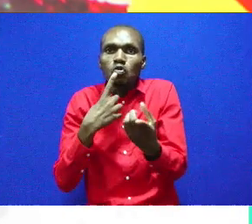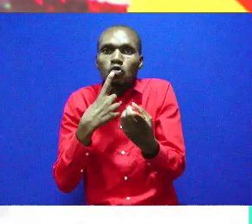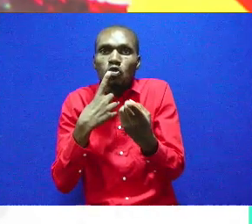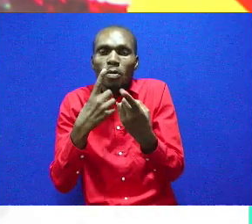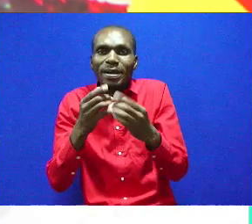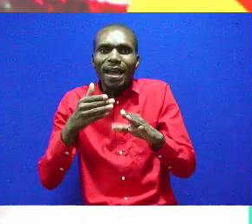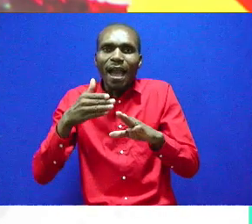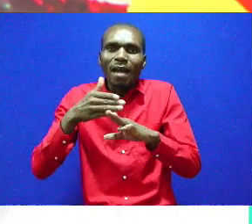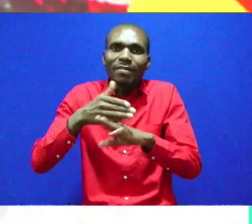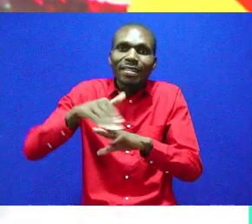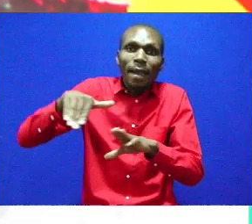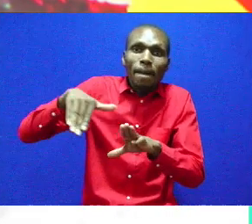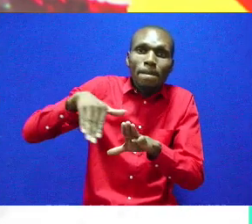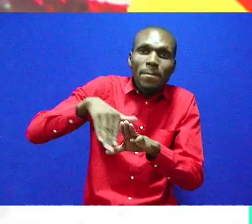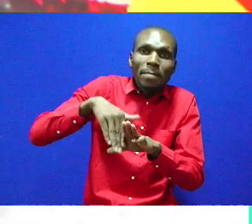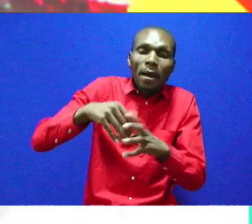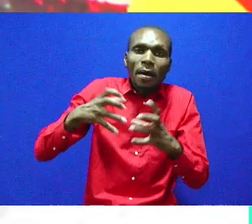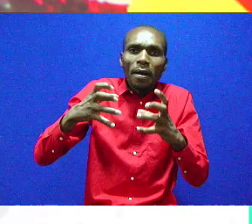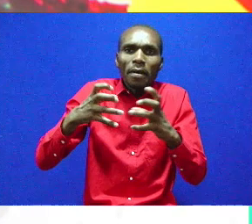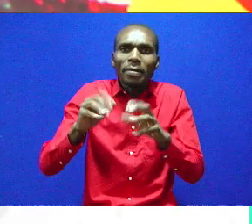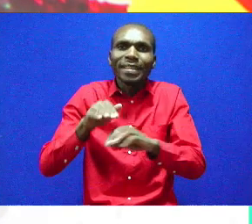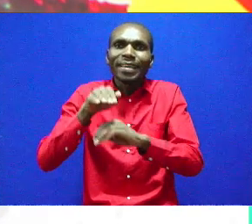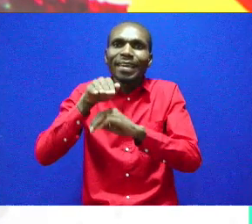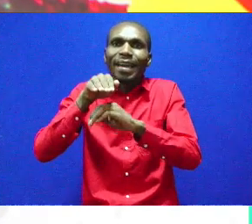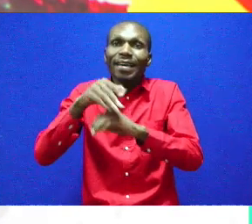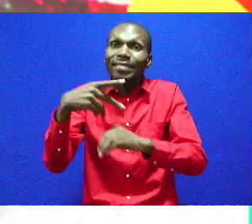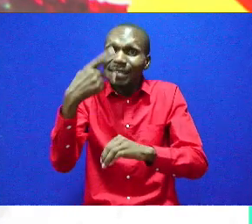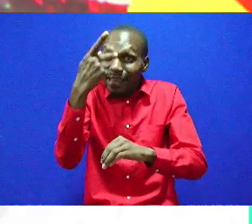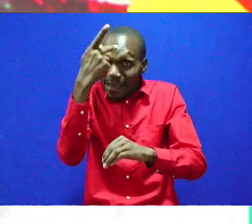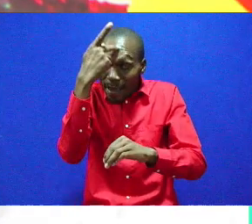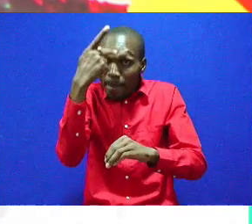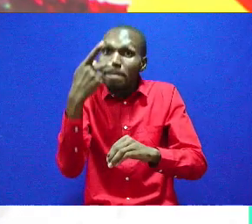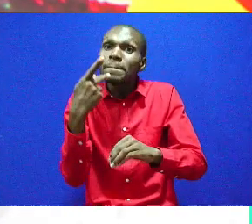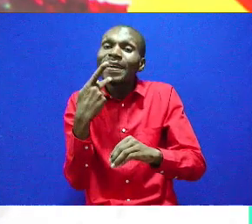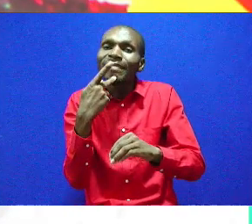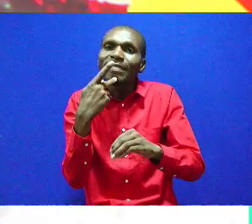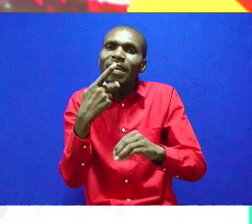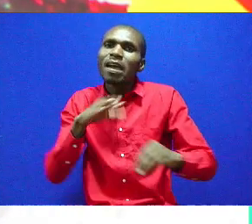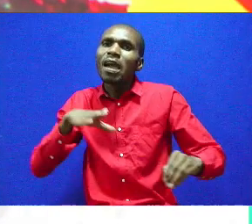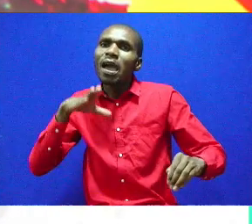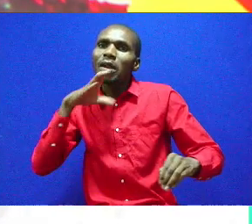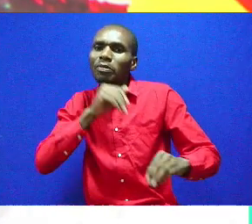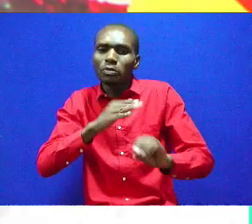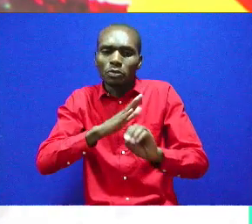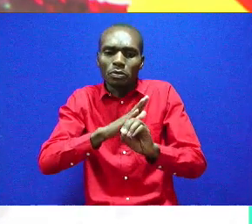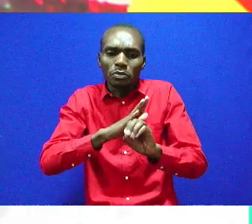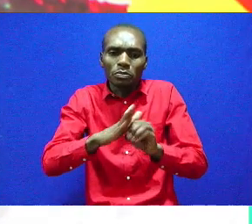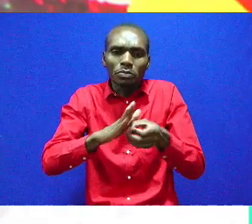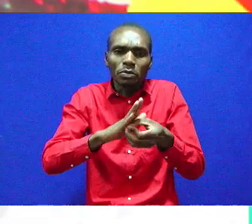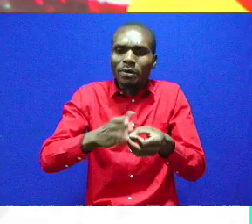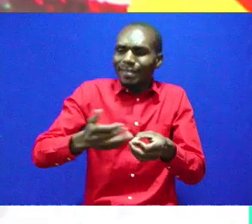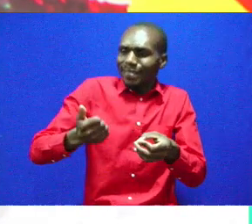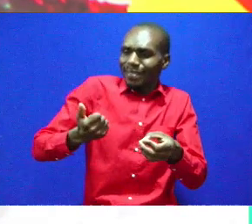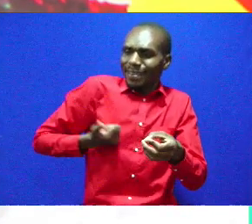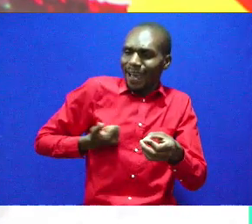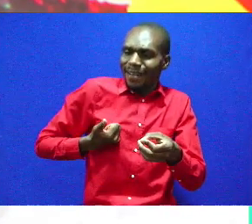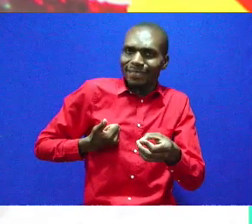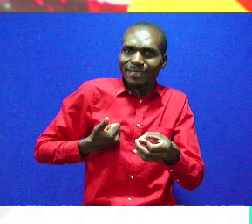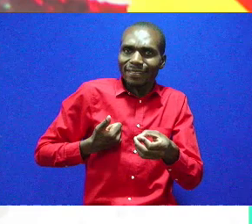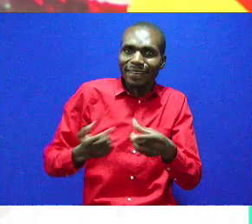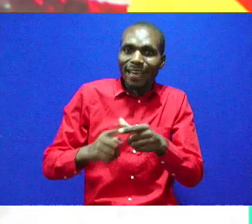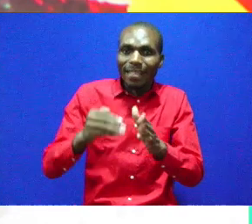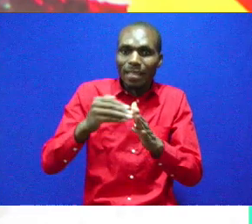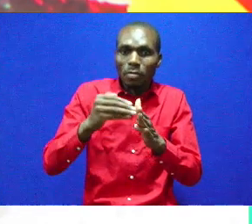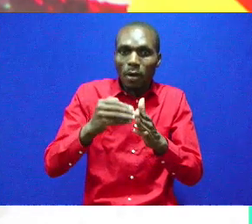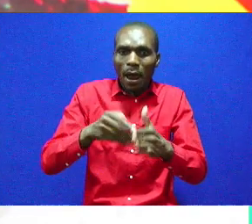kwa watani kuruwa sebi ombe vyo baba kuruwa kubode kuchia saba. Ibori kwenye kia una tibari kubasara ava na babo chinyaruka. Nomuro beri